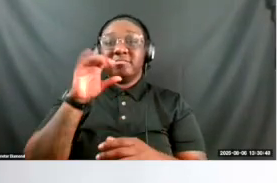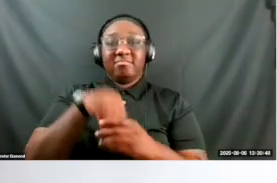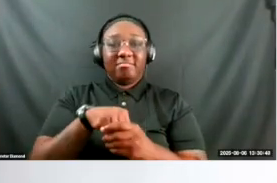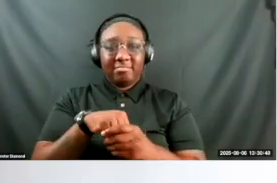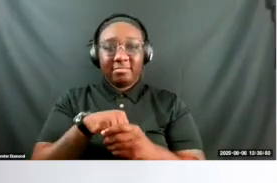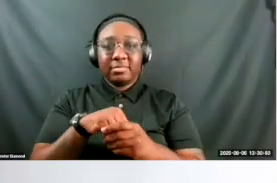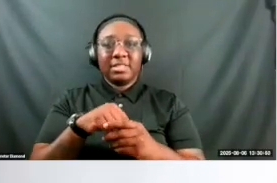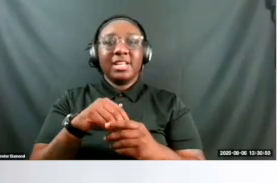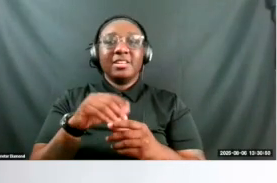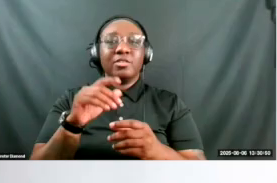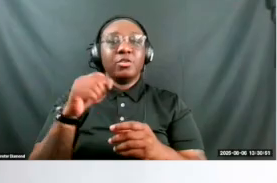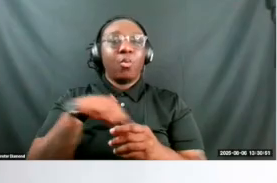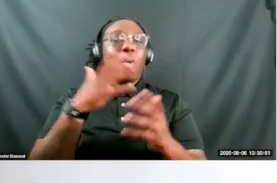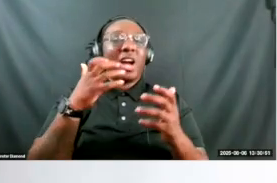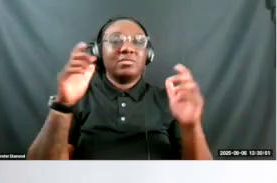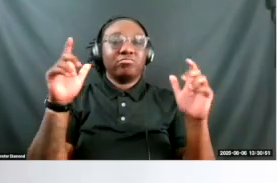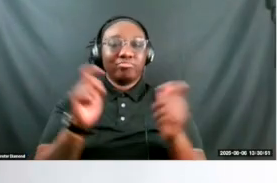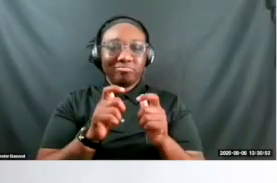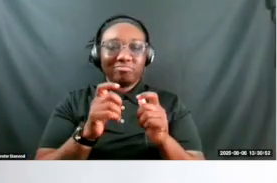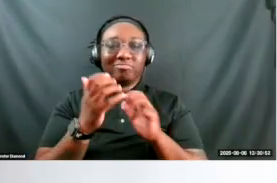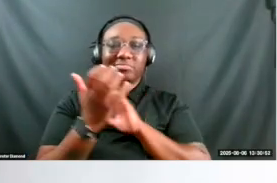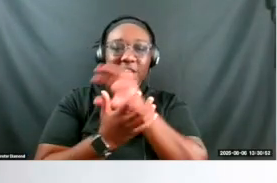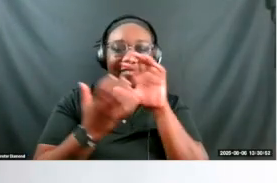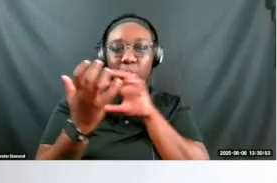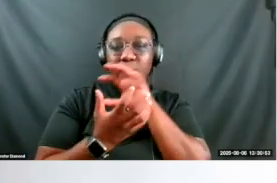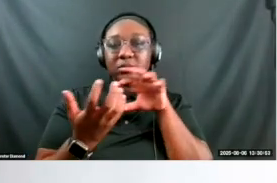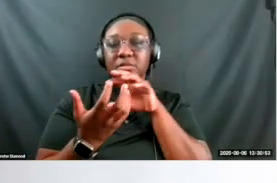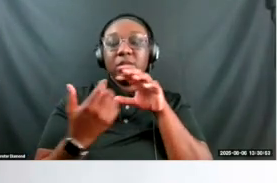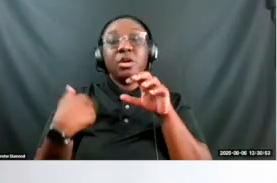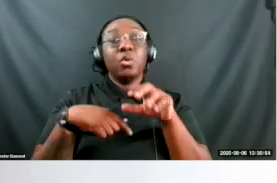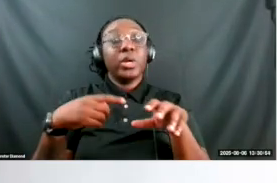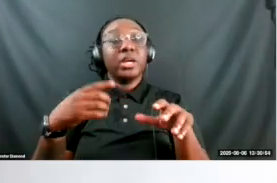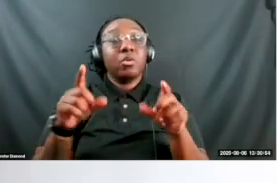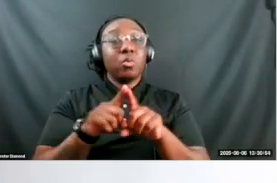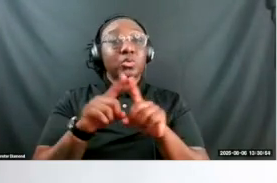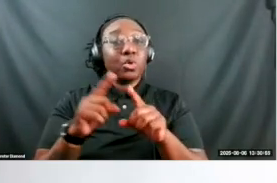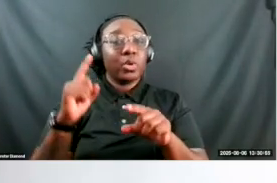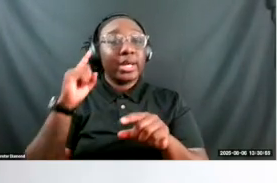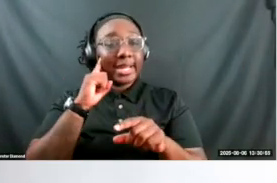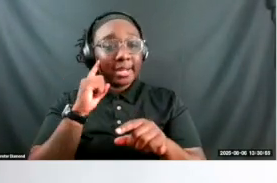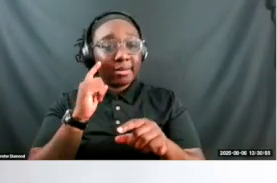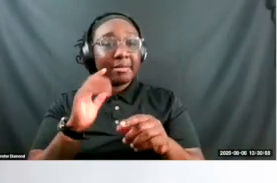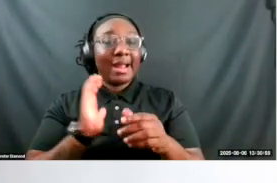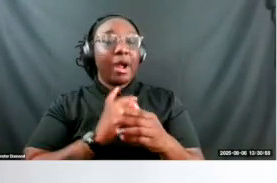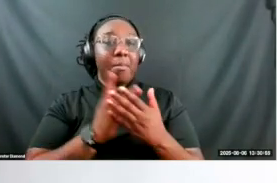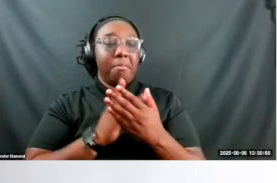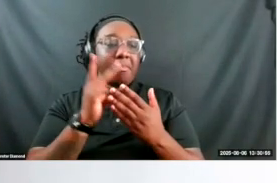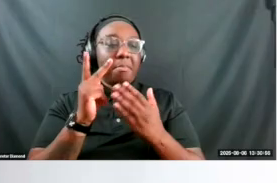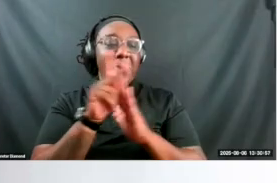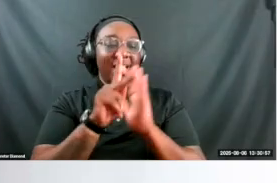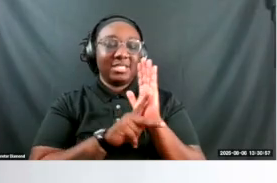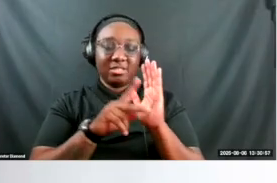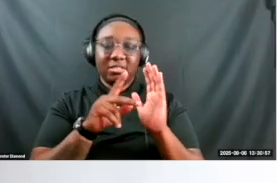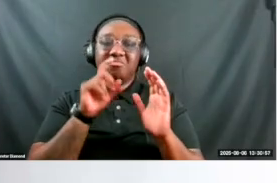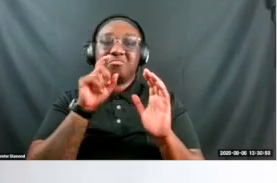reducing confusion. We are also hearing that the policies that we set must remain flexible and that equity should